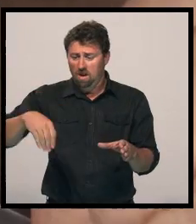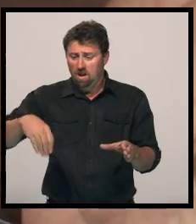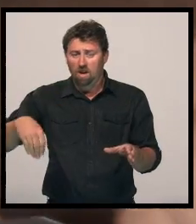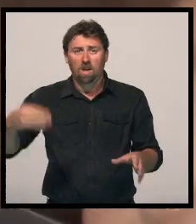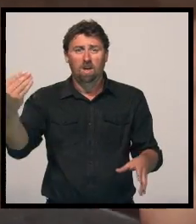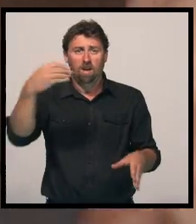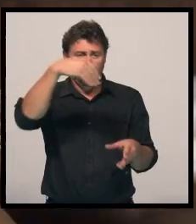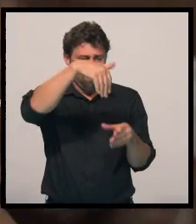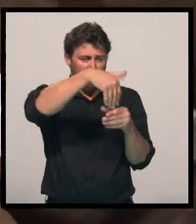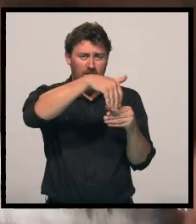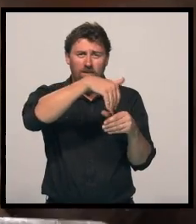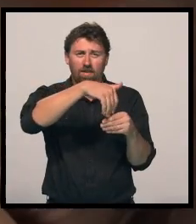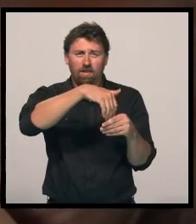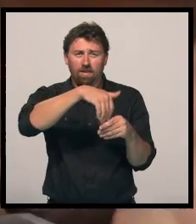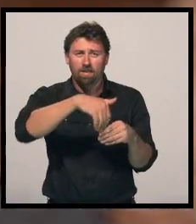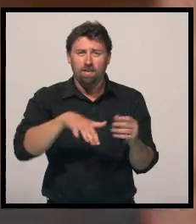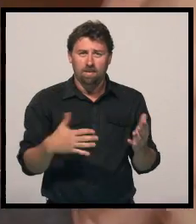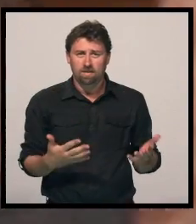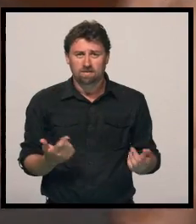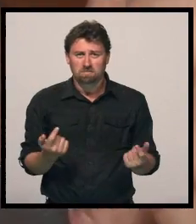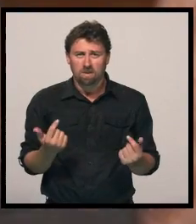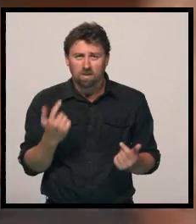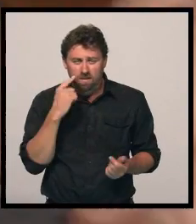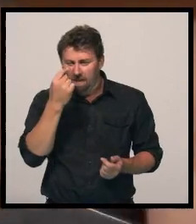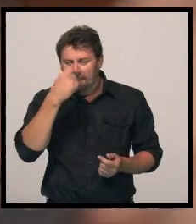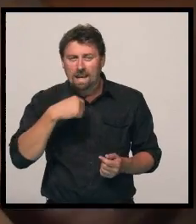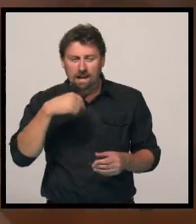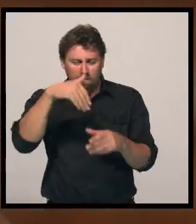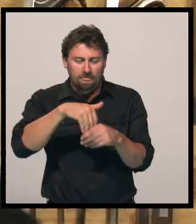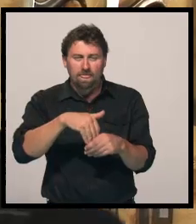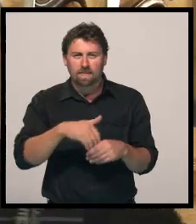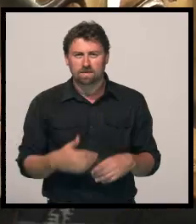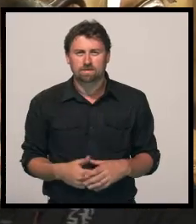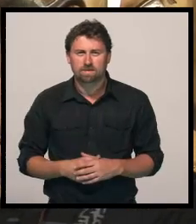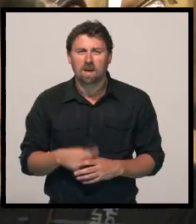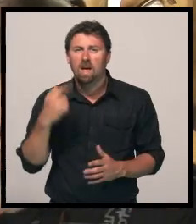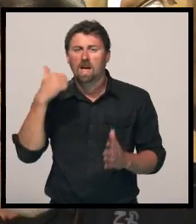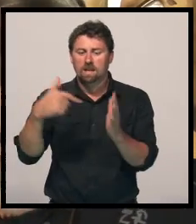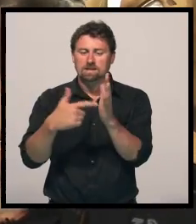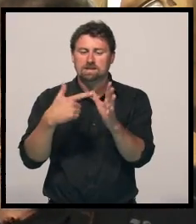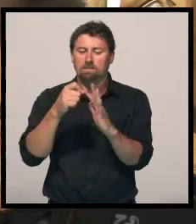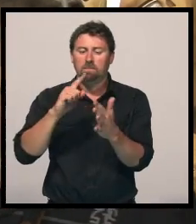put the glue in the slot. It's another thing, the masking tape stops your glue from going everywhere.